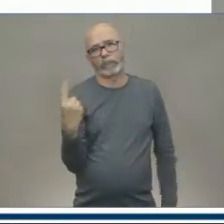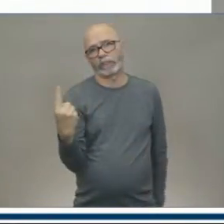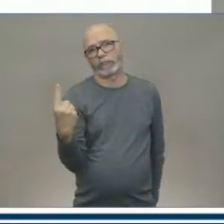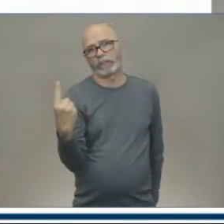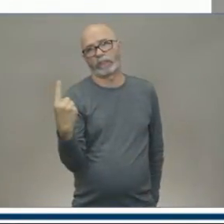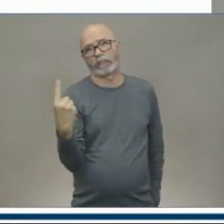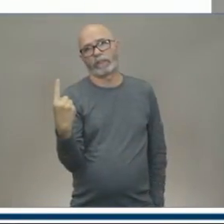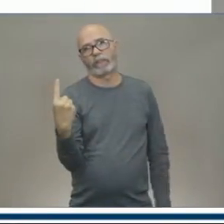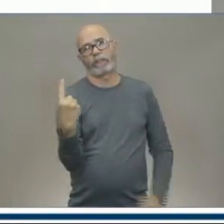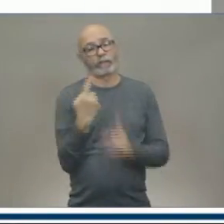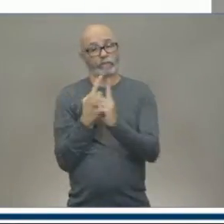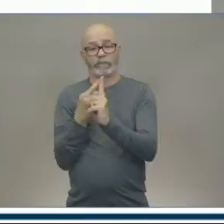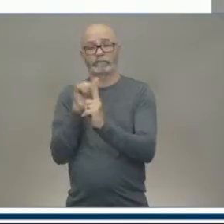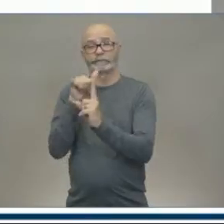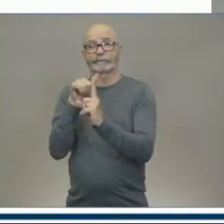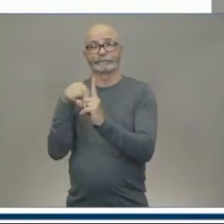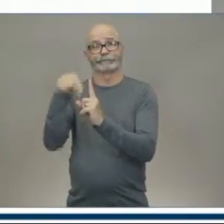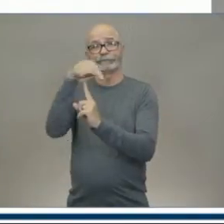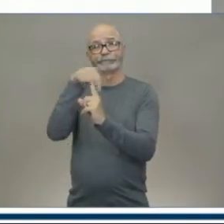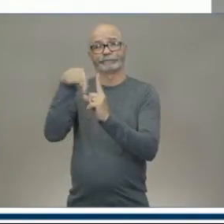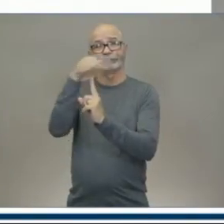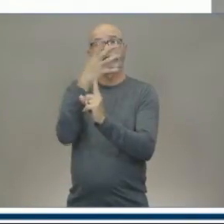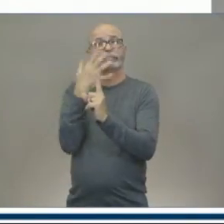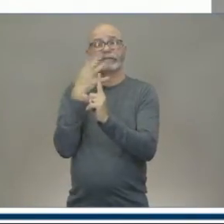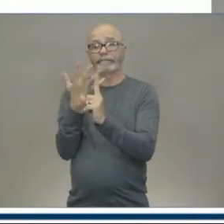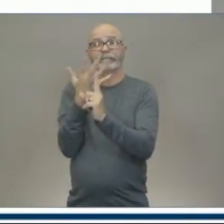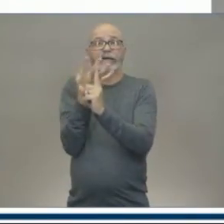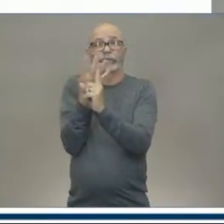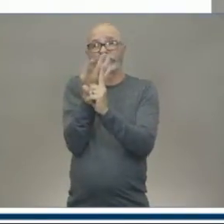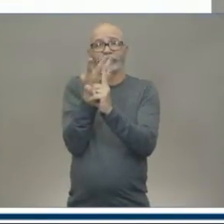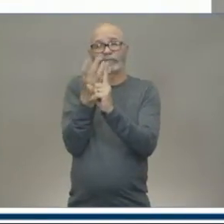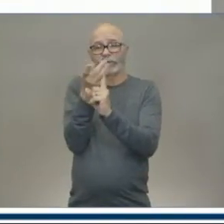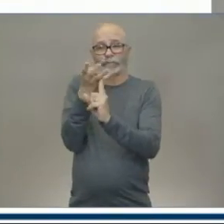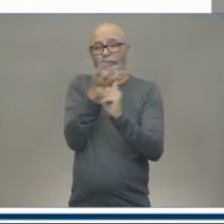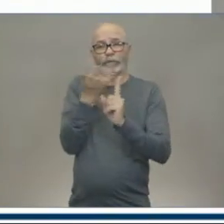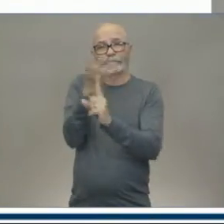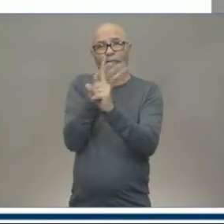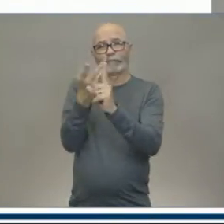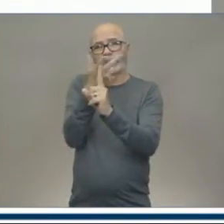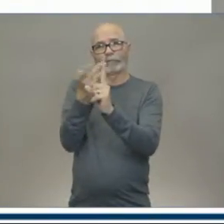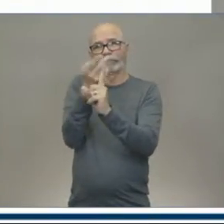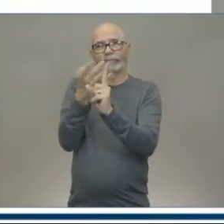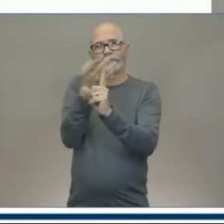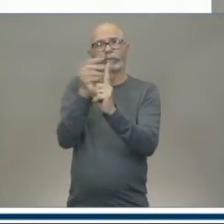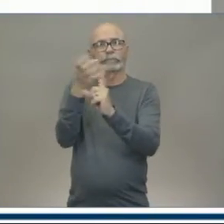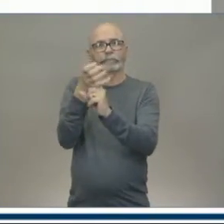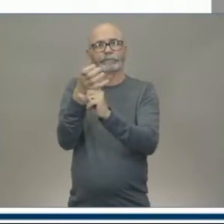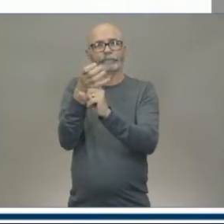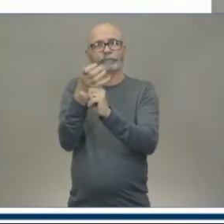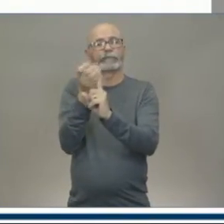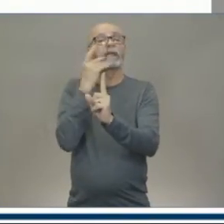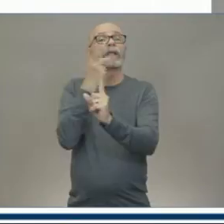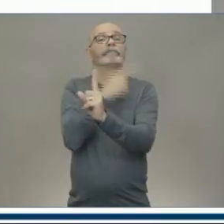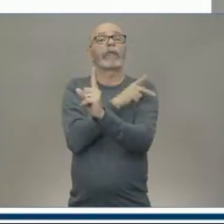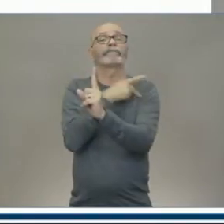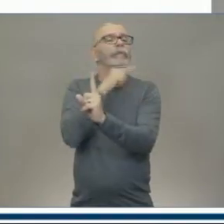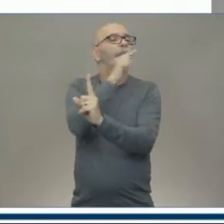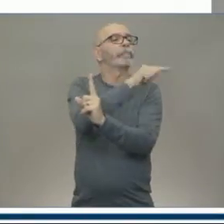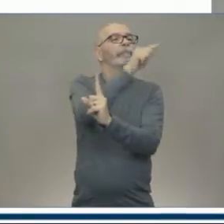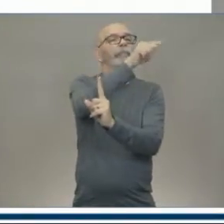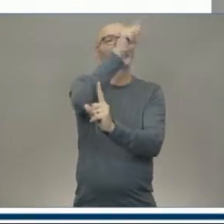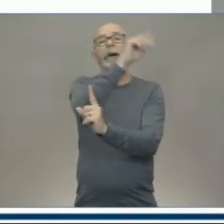circle. In HRM, no more than 5, the rest of the province, 10. If you can't have one,